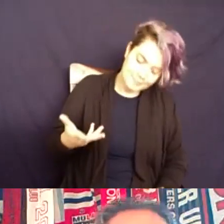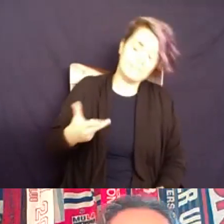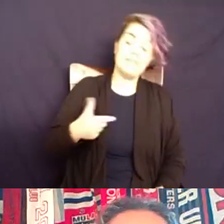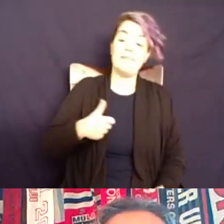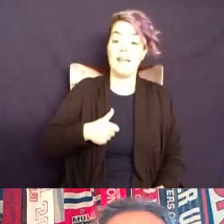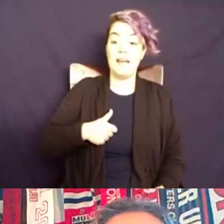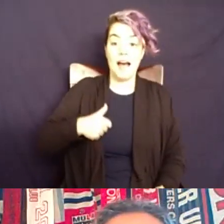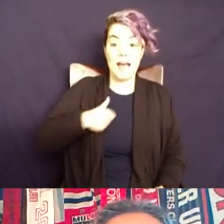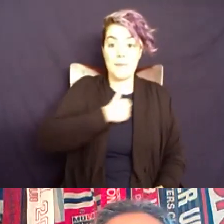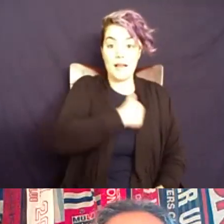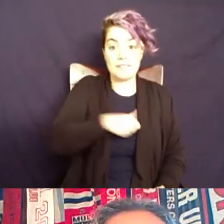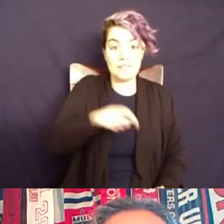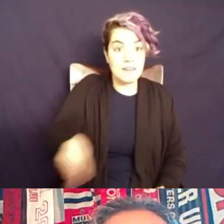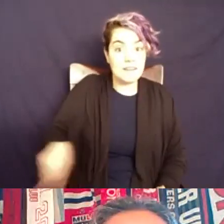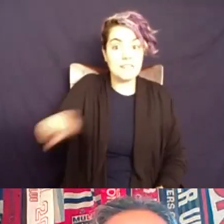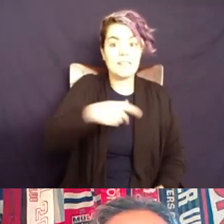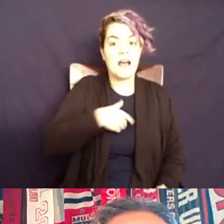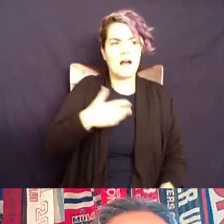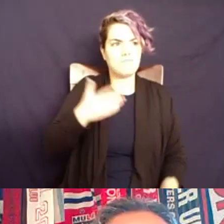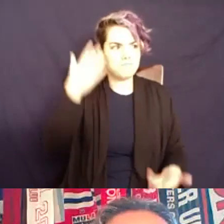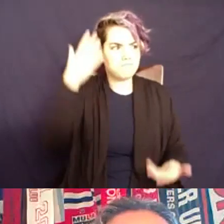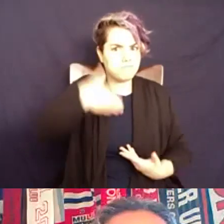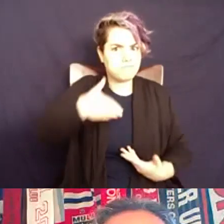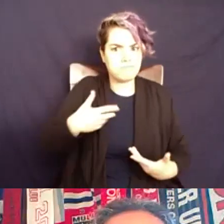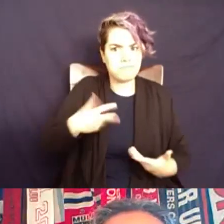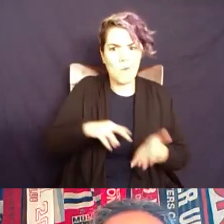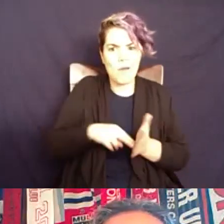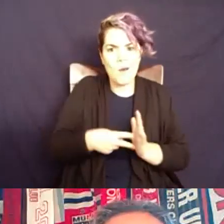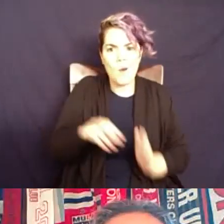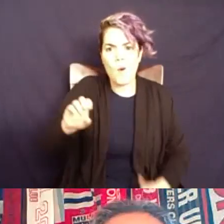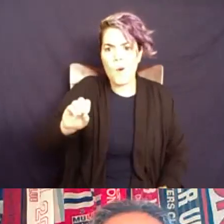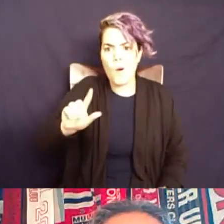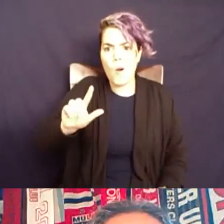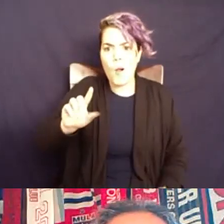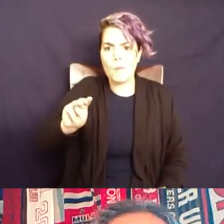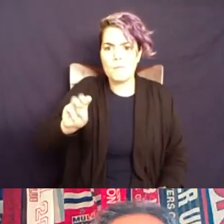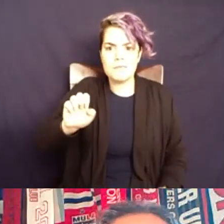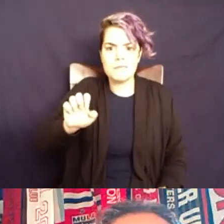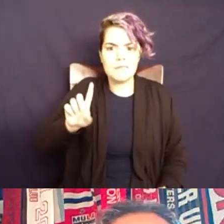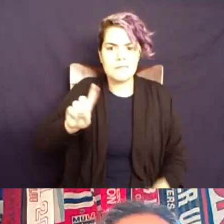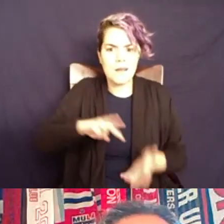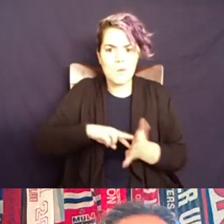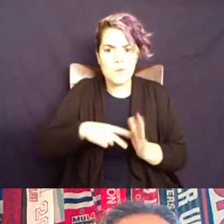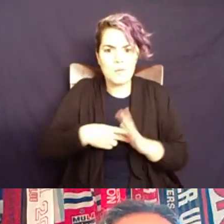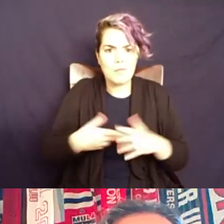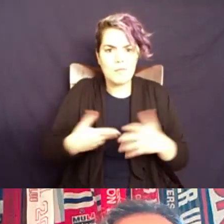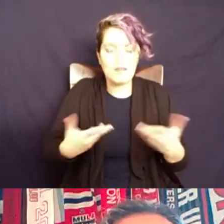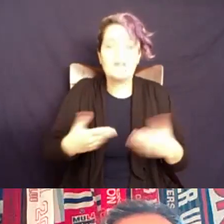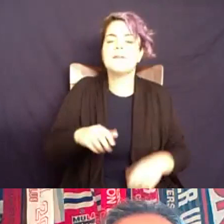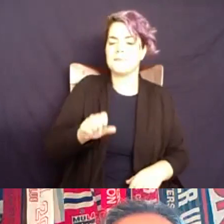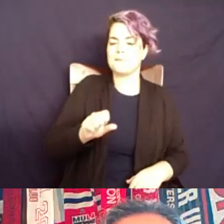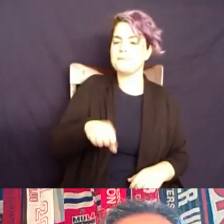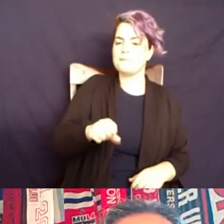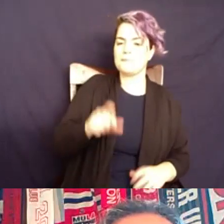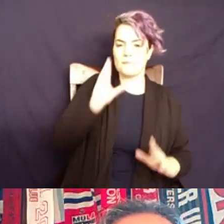who didn't know at the beginning of this what Olmstead is. And I hope my